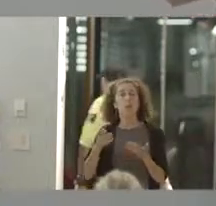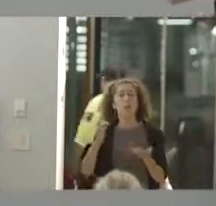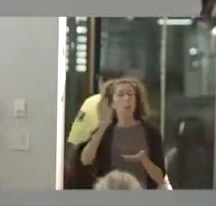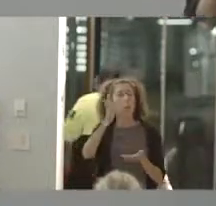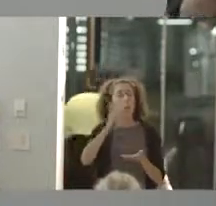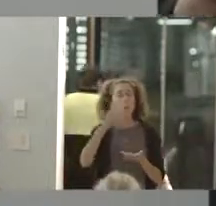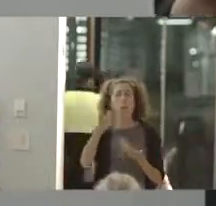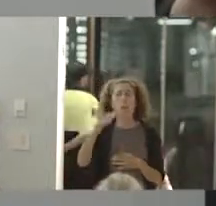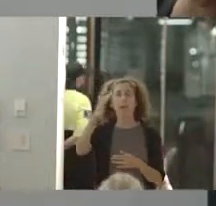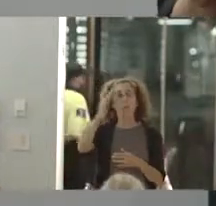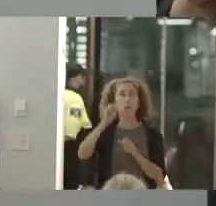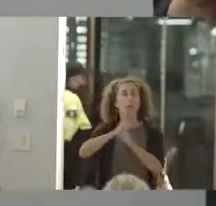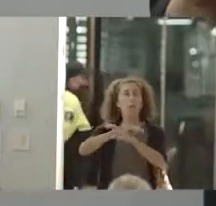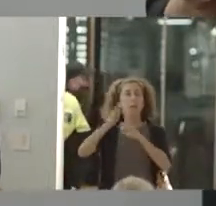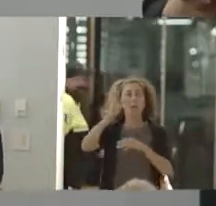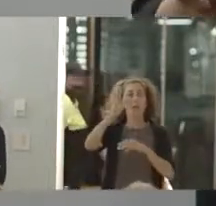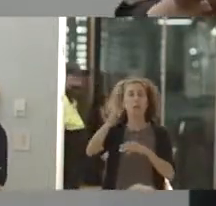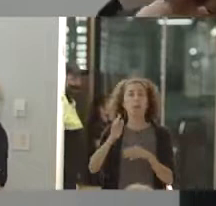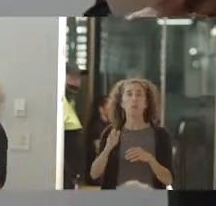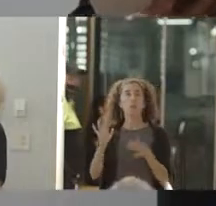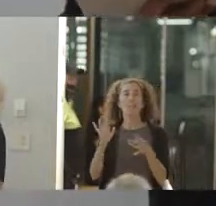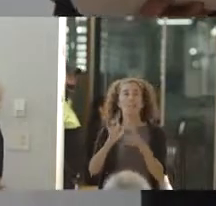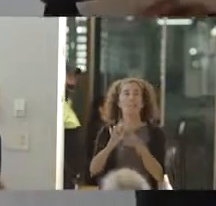would be capable of connecting to another project.